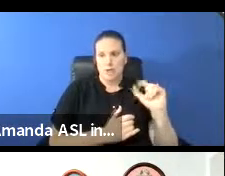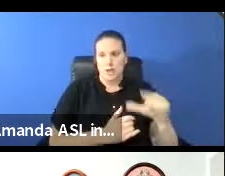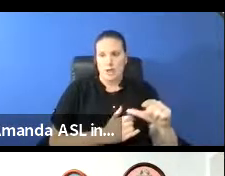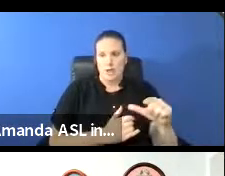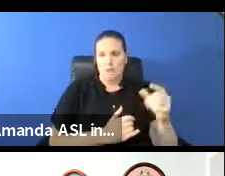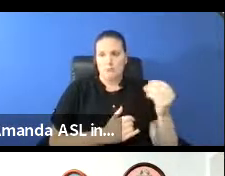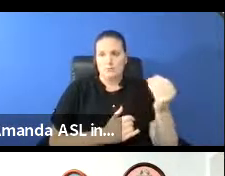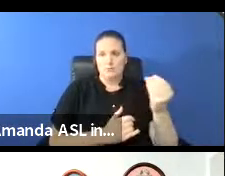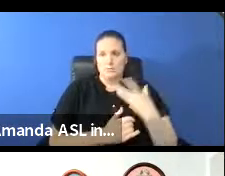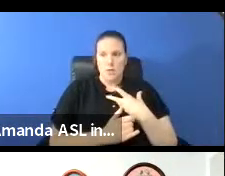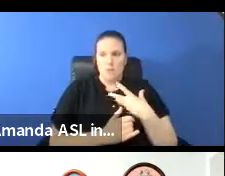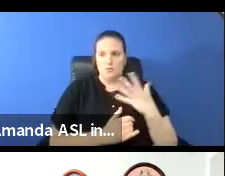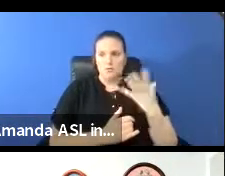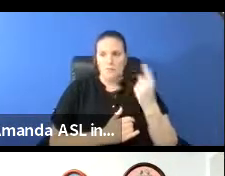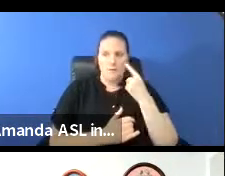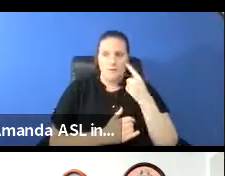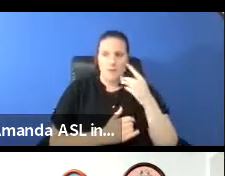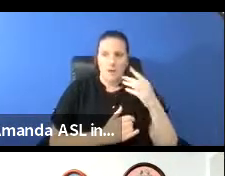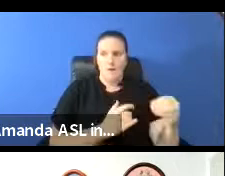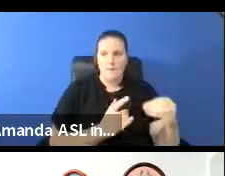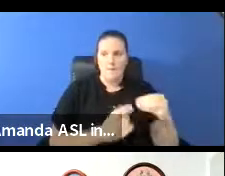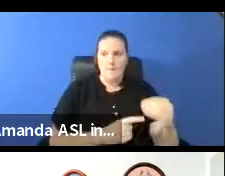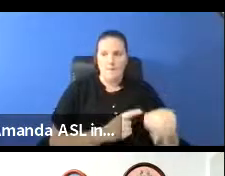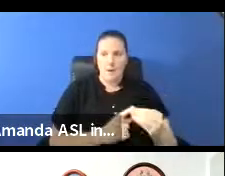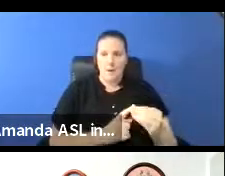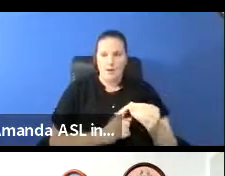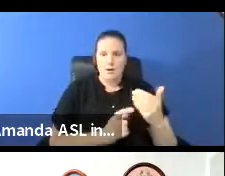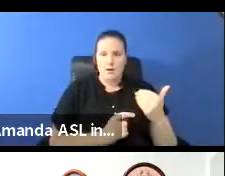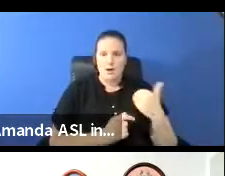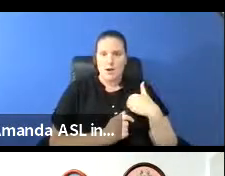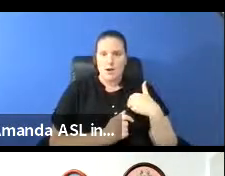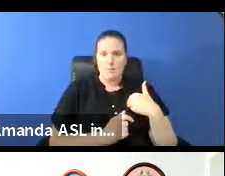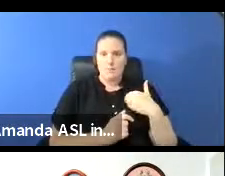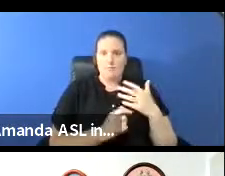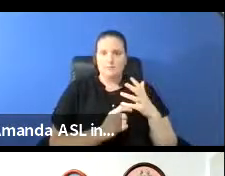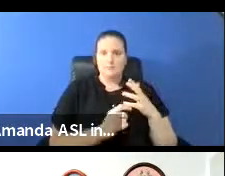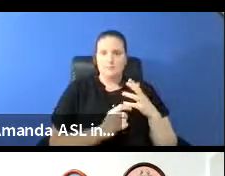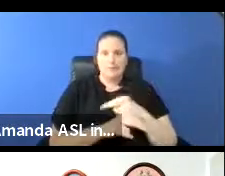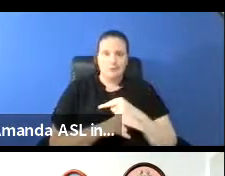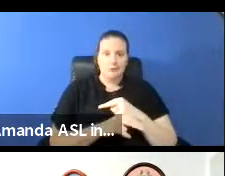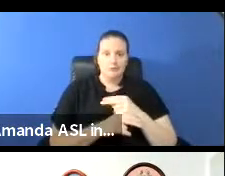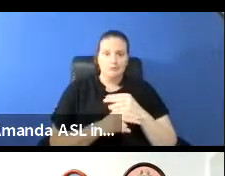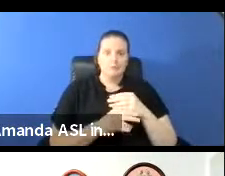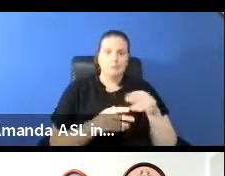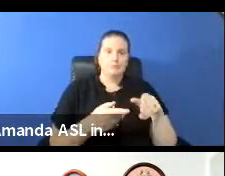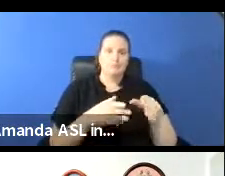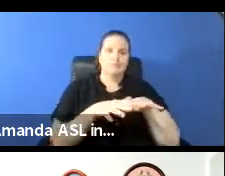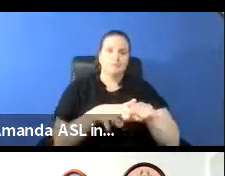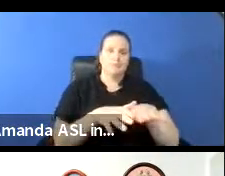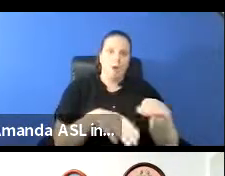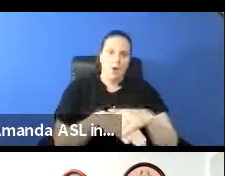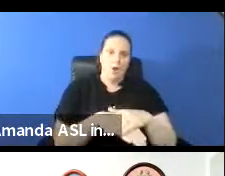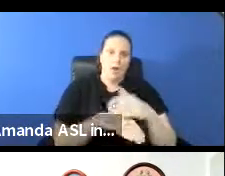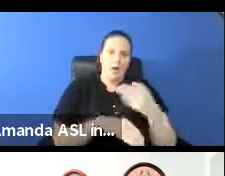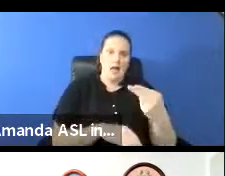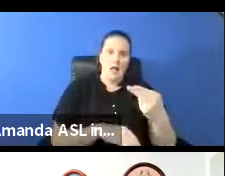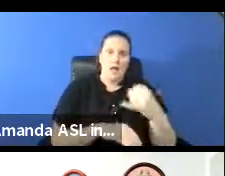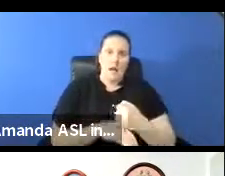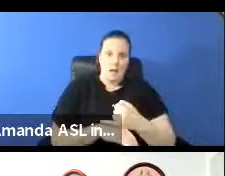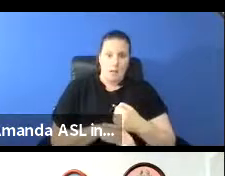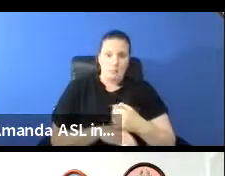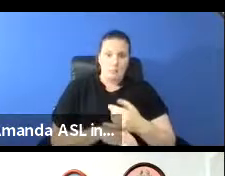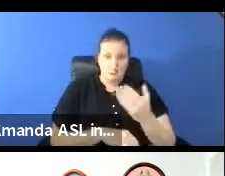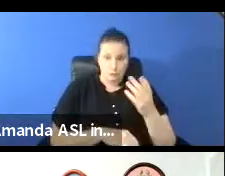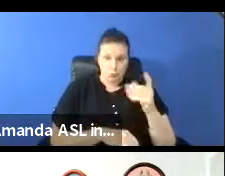tell us what they think about having a interchange on Hayden Island, and whether there should